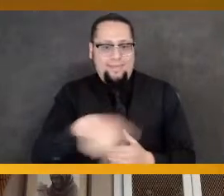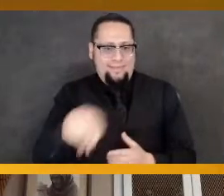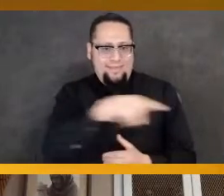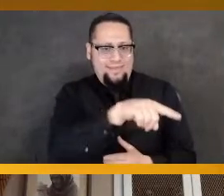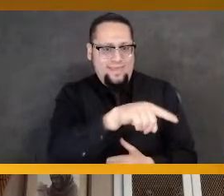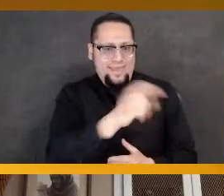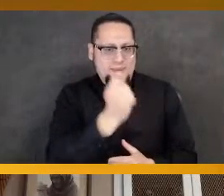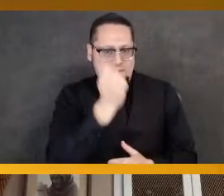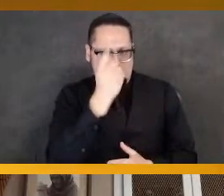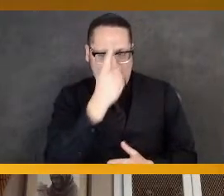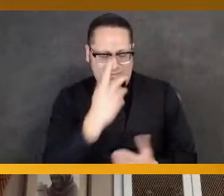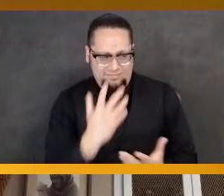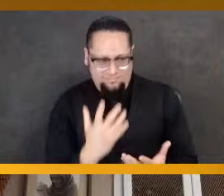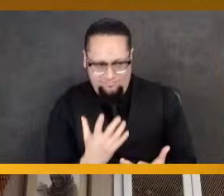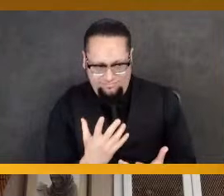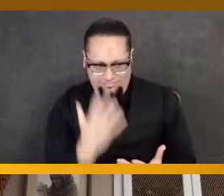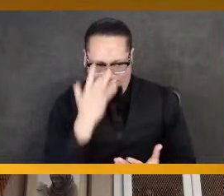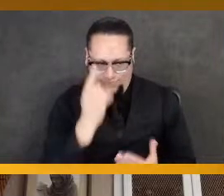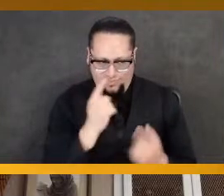what we were talking about.